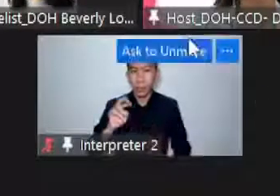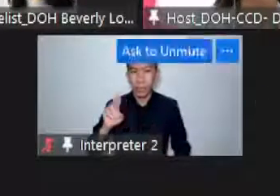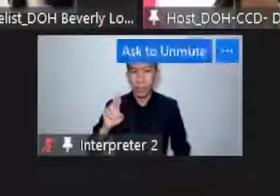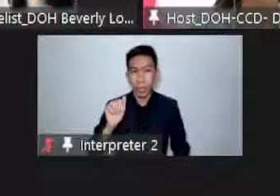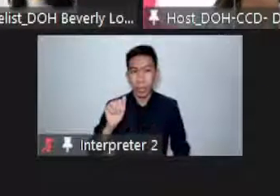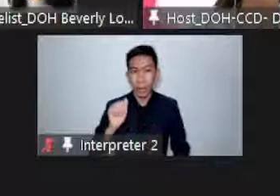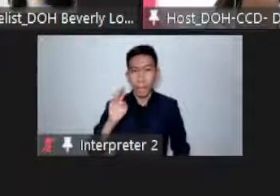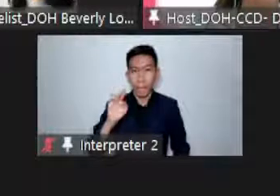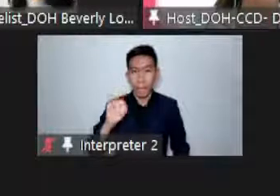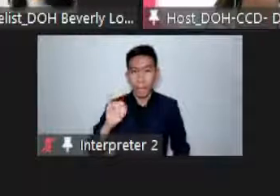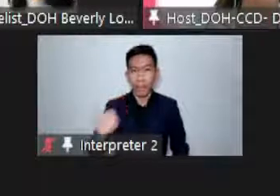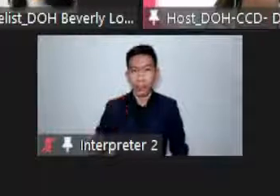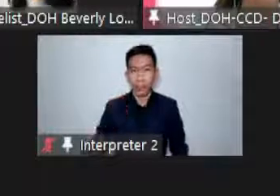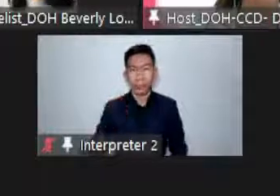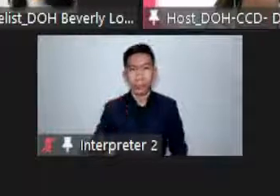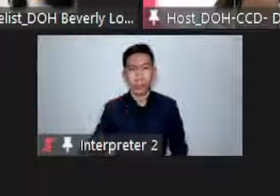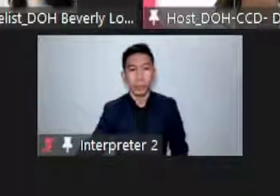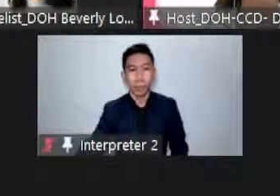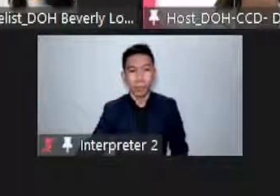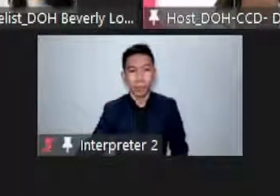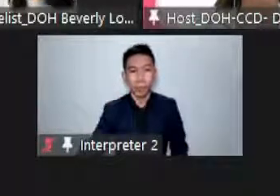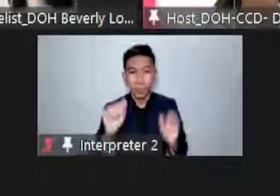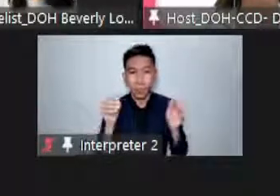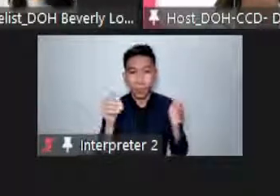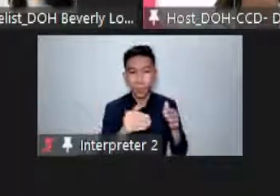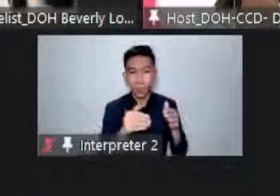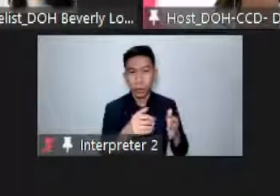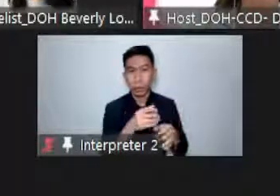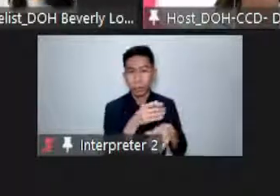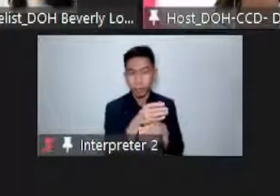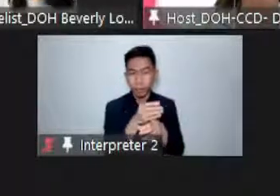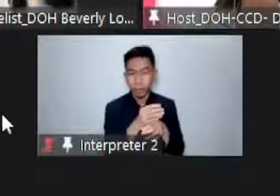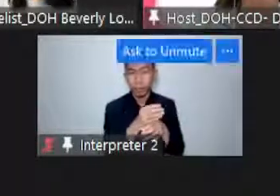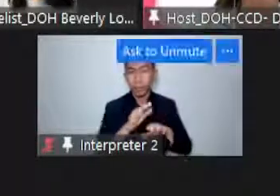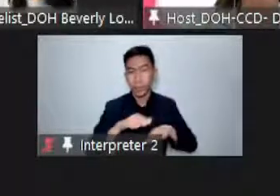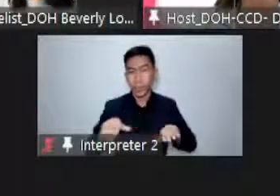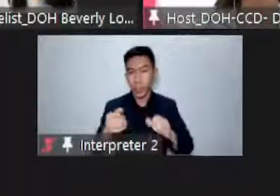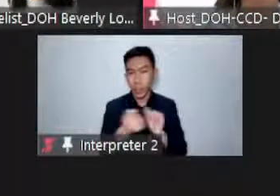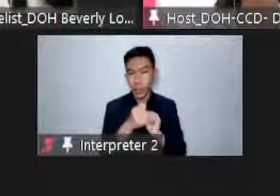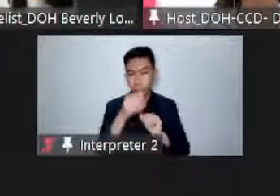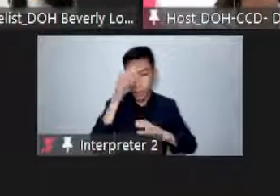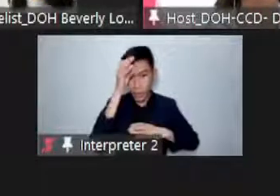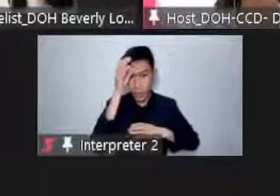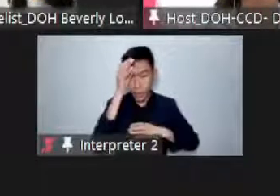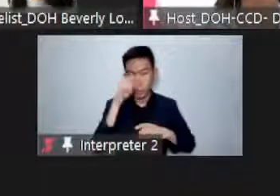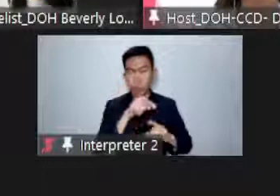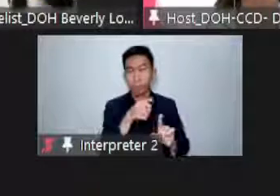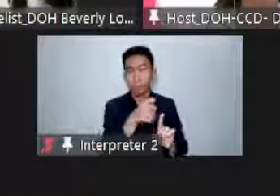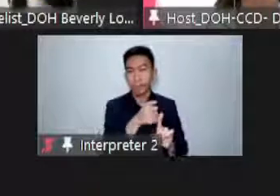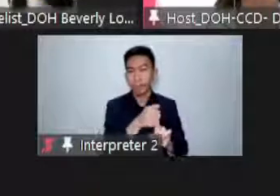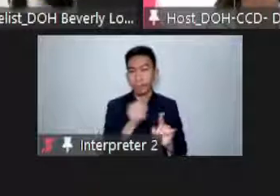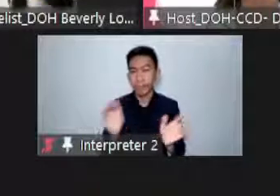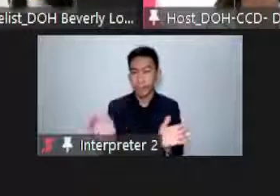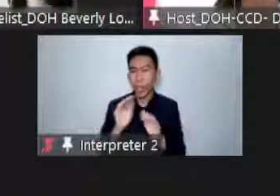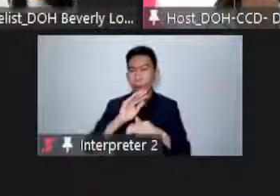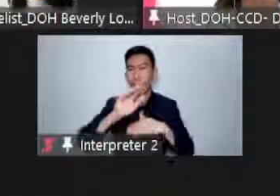life care, especially of children with cancer. He urges all departments of government, civic society, and citizens to